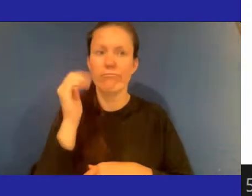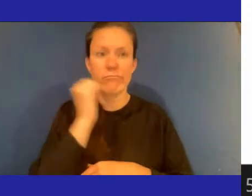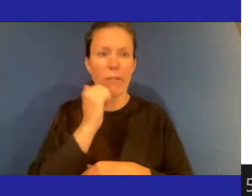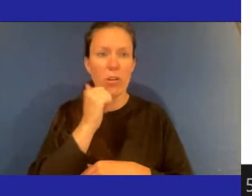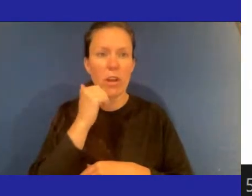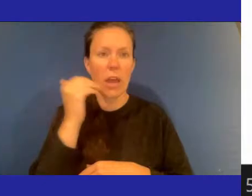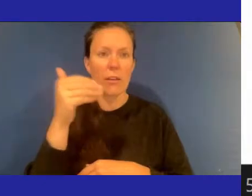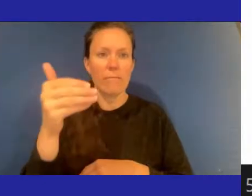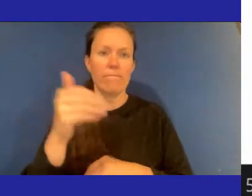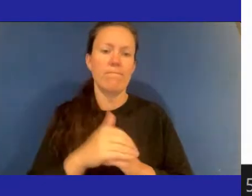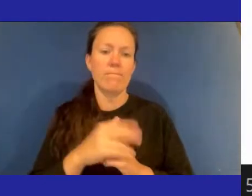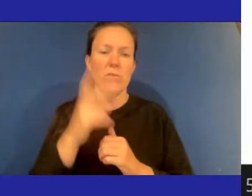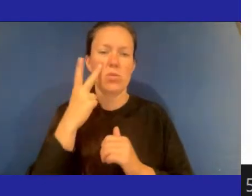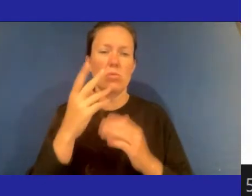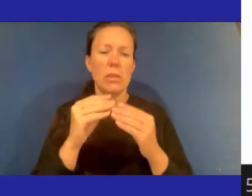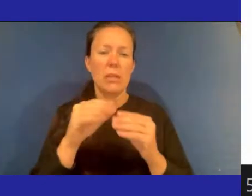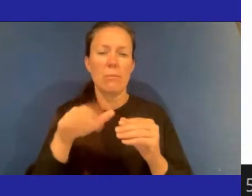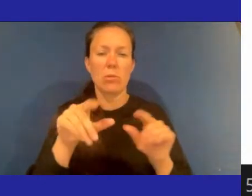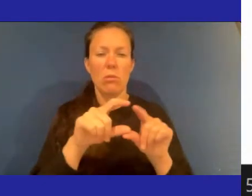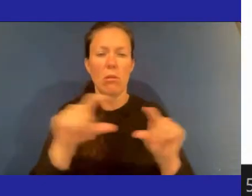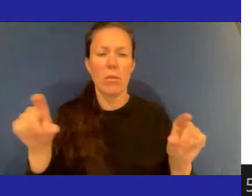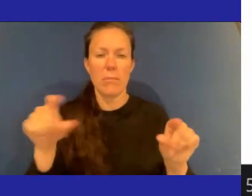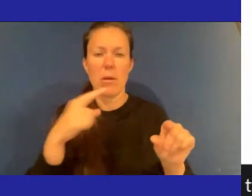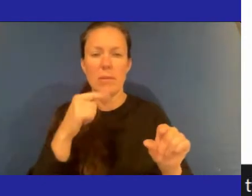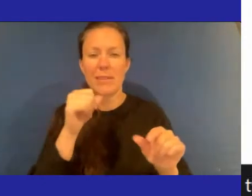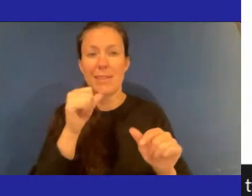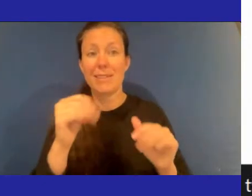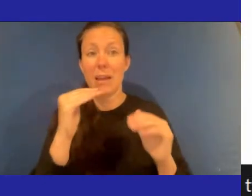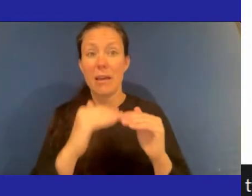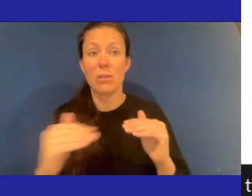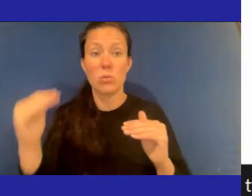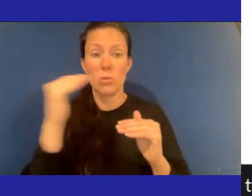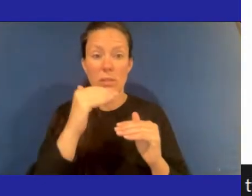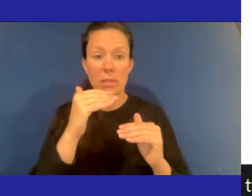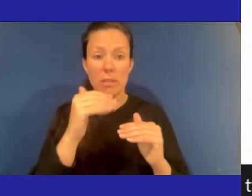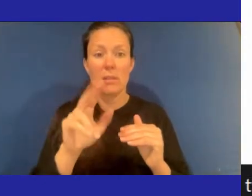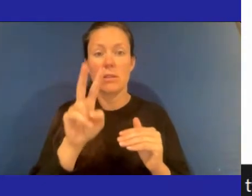numbers on the bottom with the not to exceed of